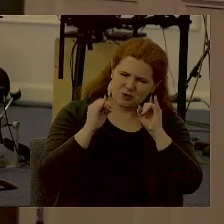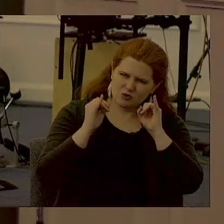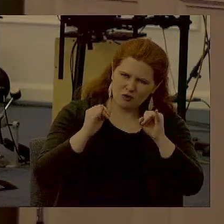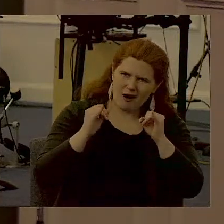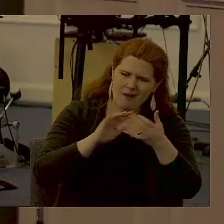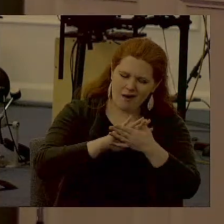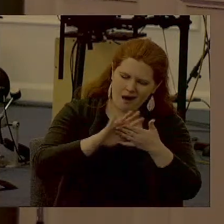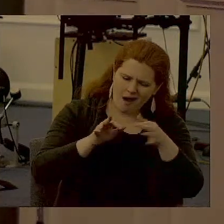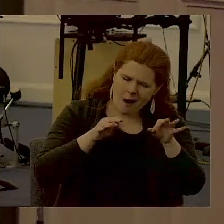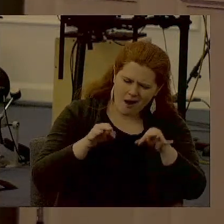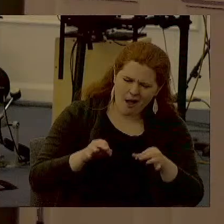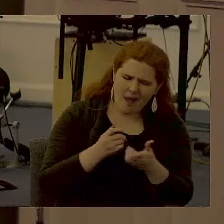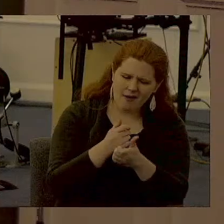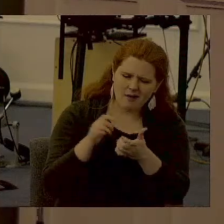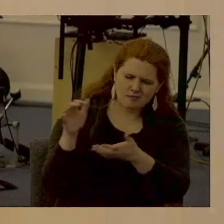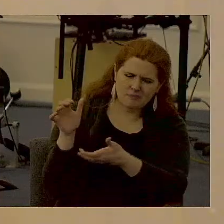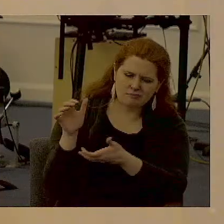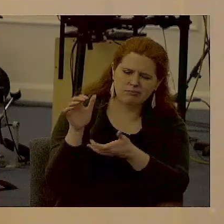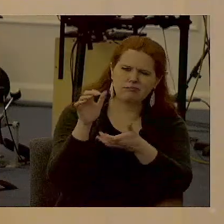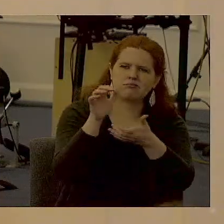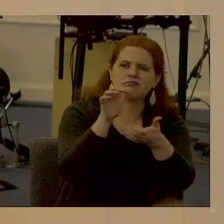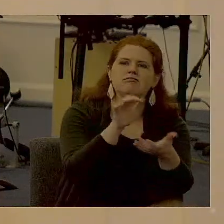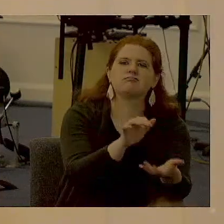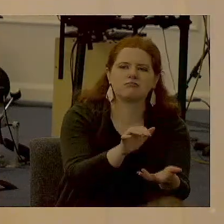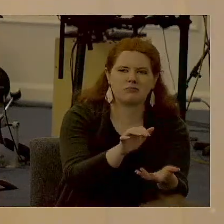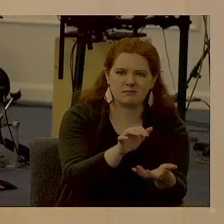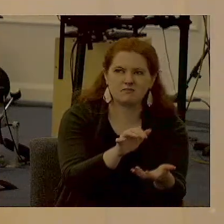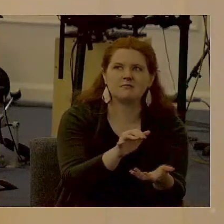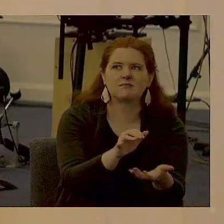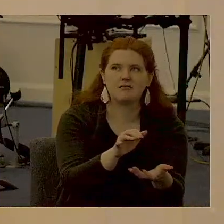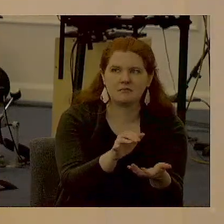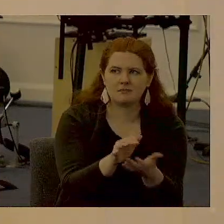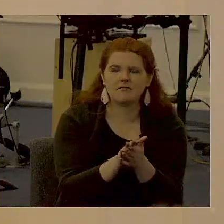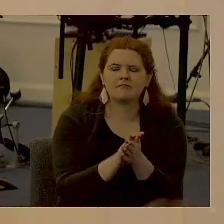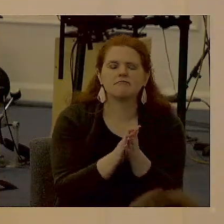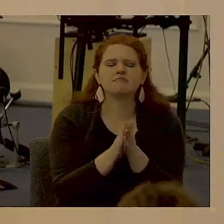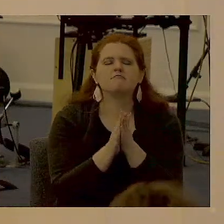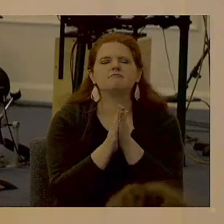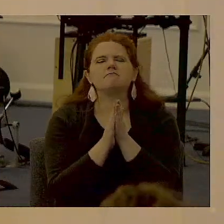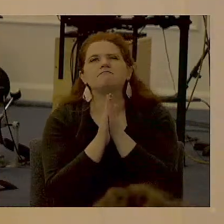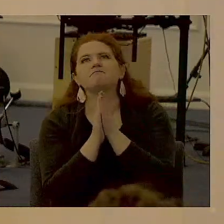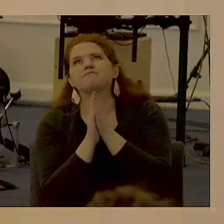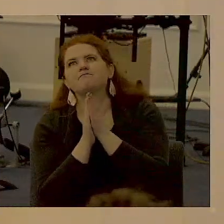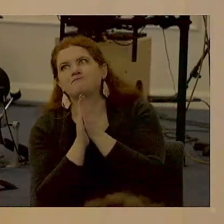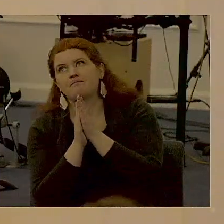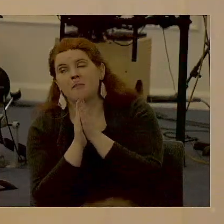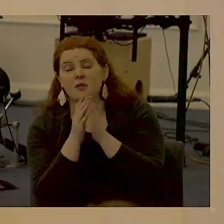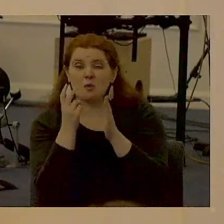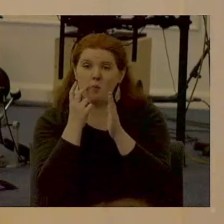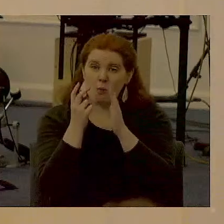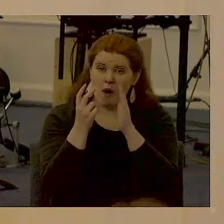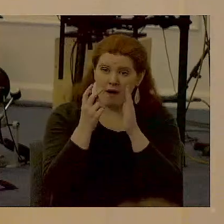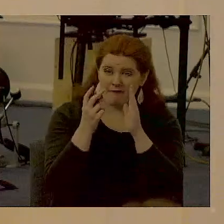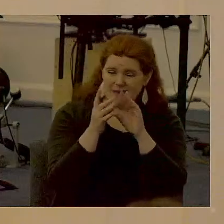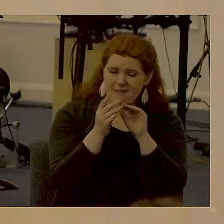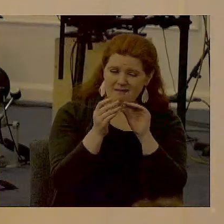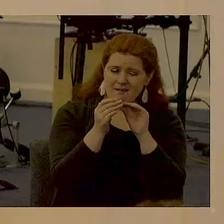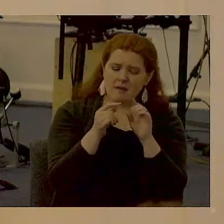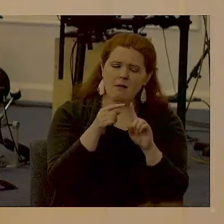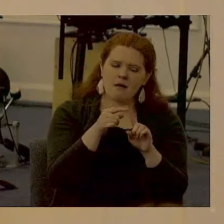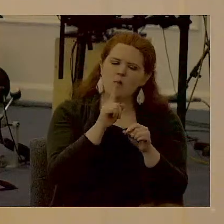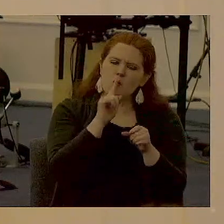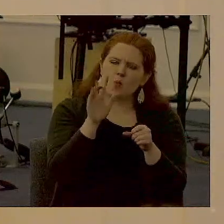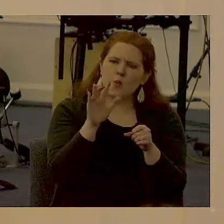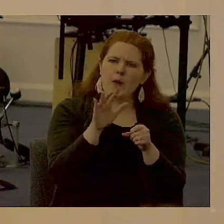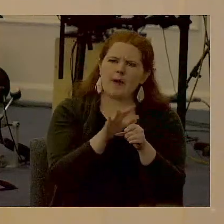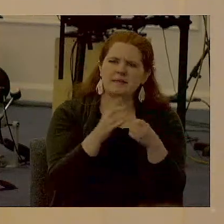instruction, so that they carried it with them. And in those prophecies was this